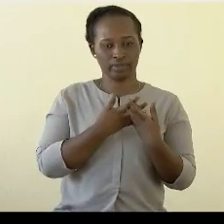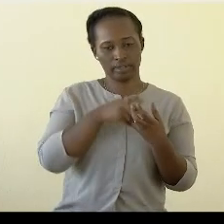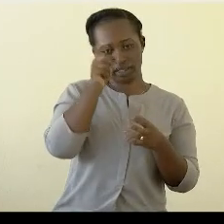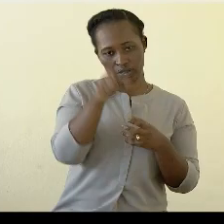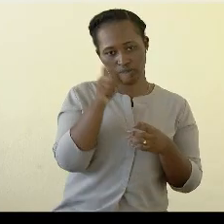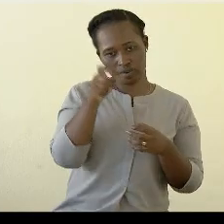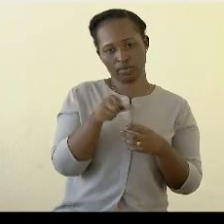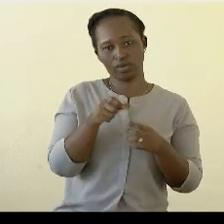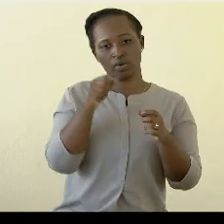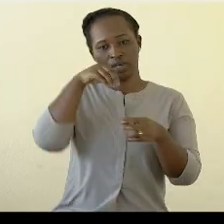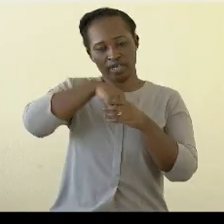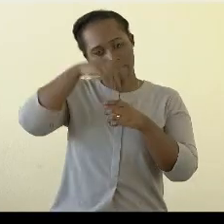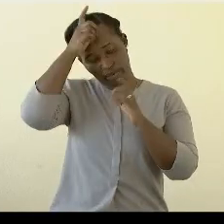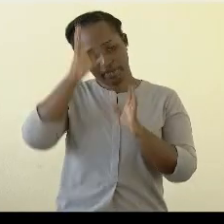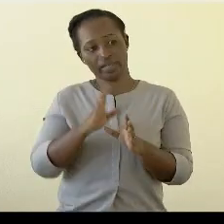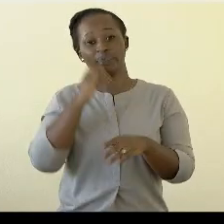this.